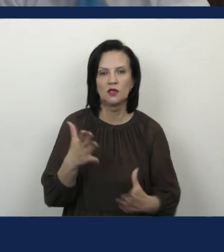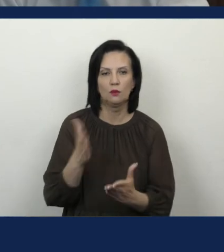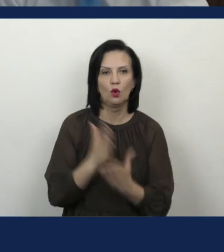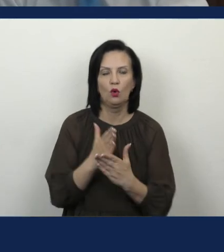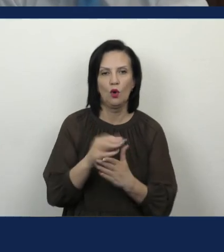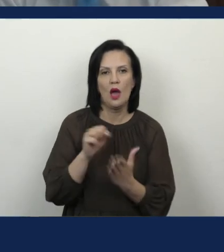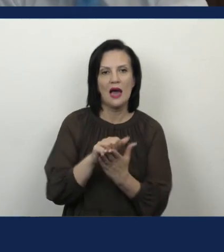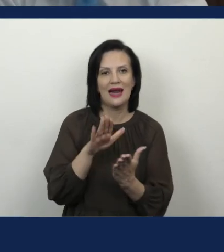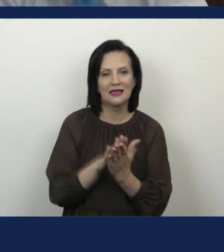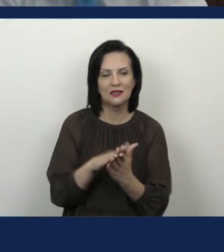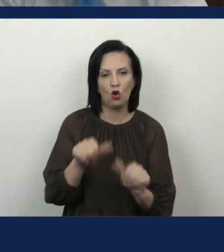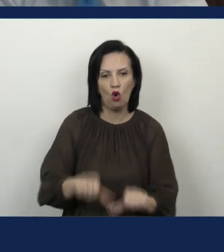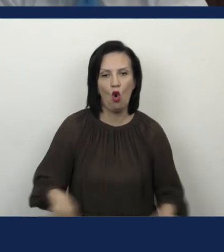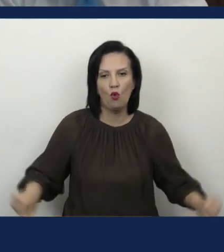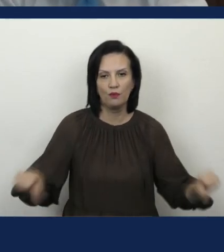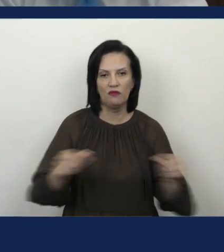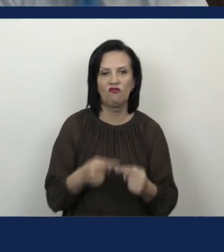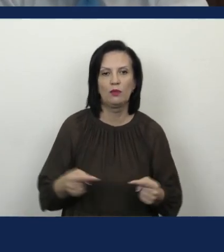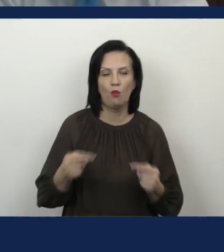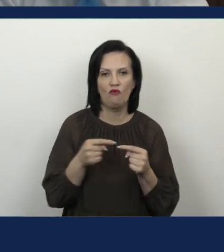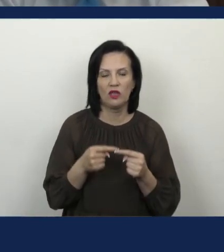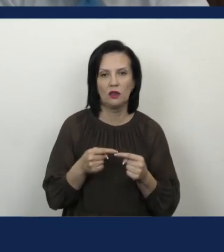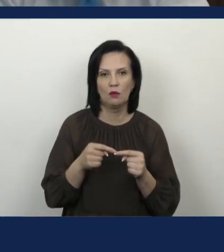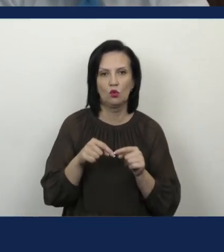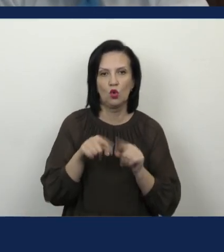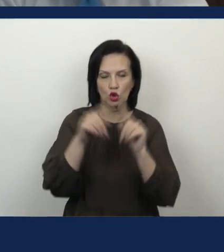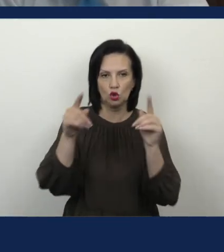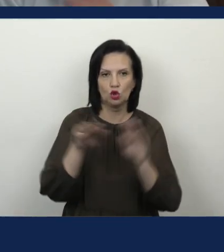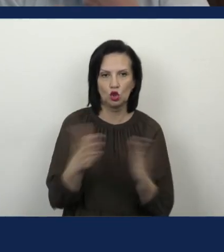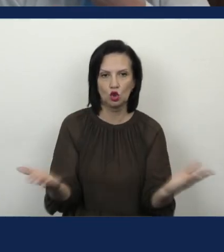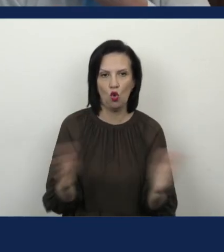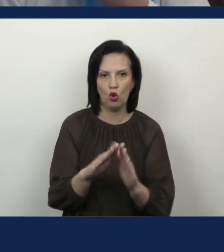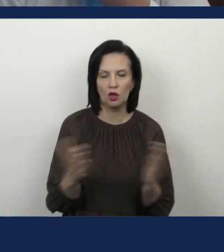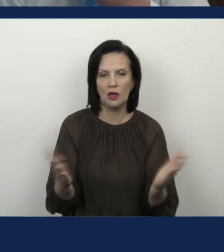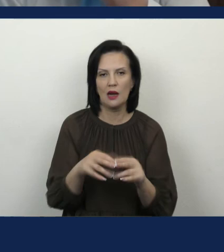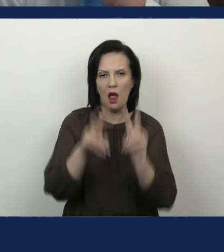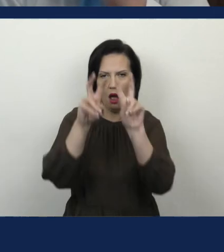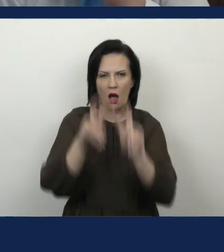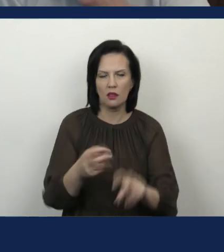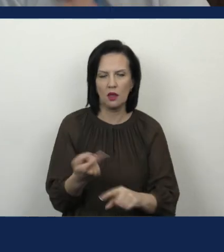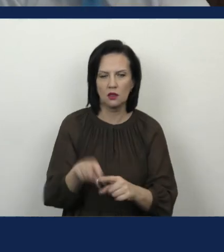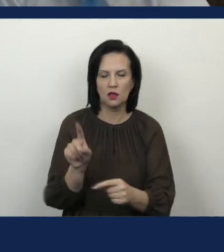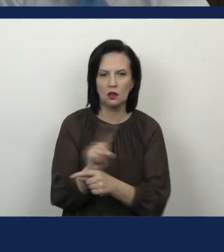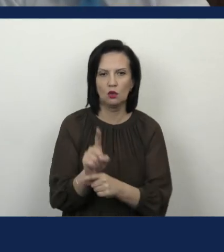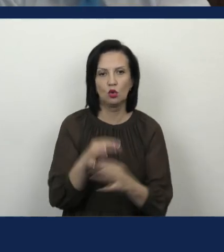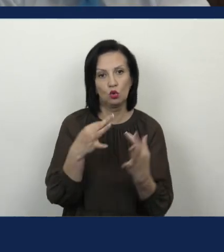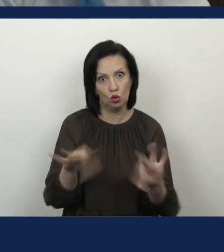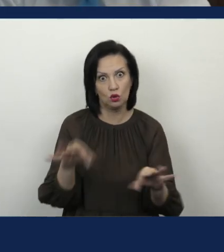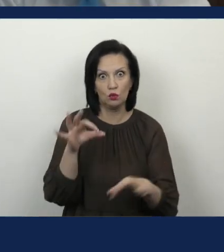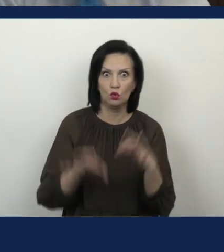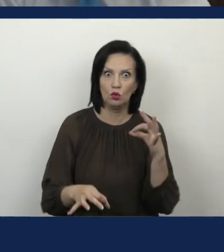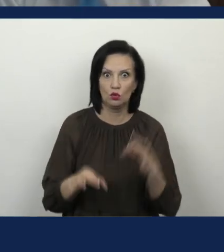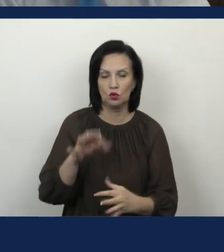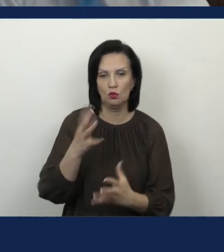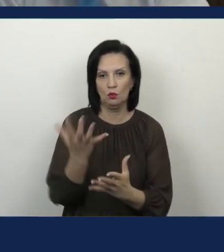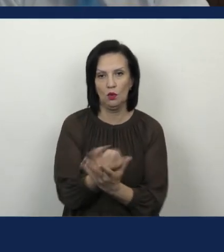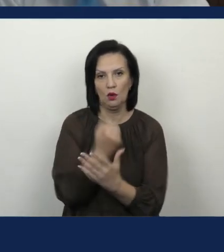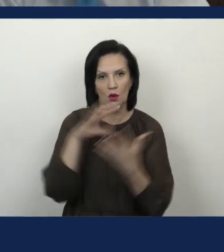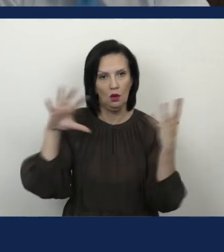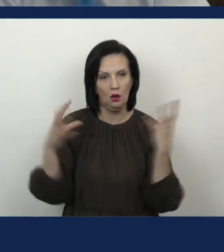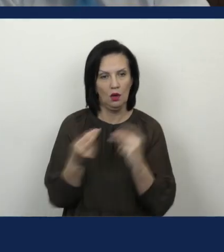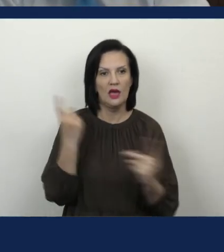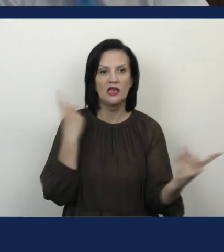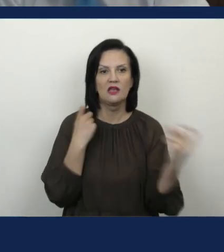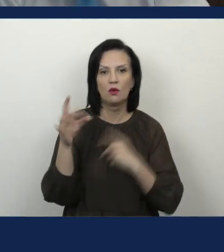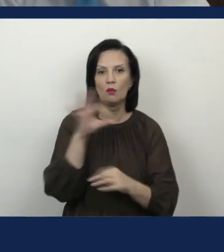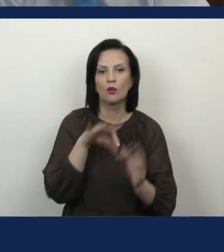application of the voter suggesting that one should vote at home should be registered by the Commission. The analysis of those provisions has allowed the court